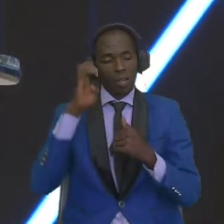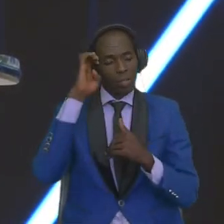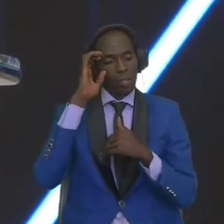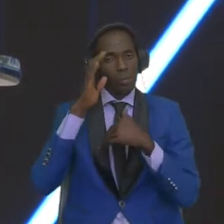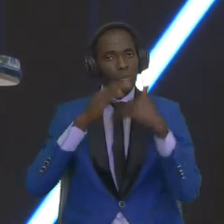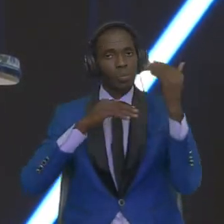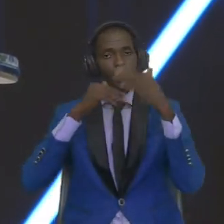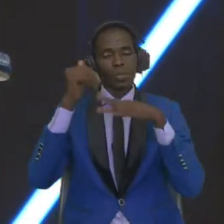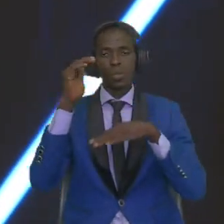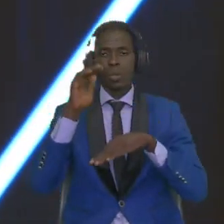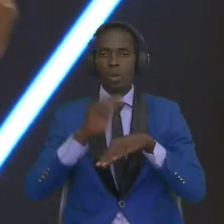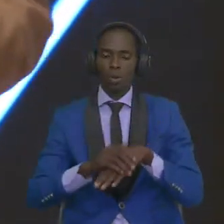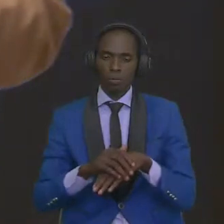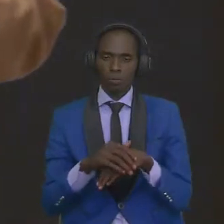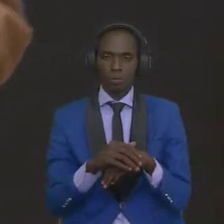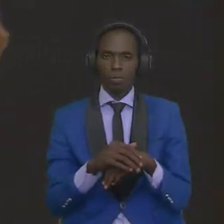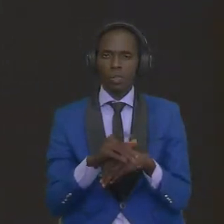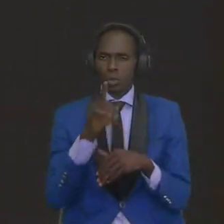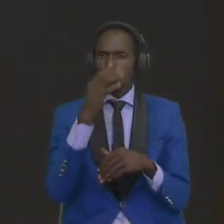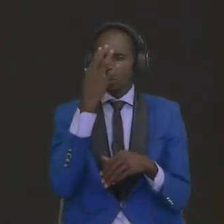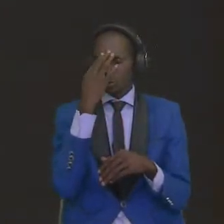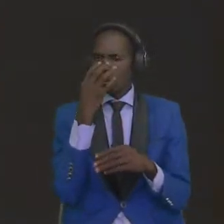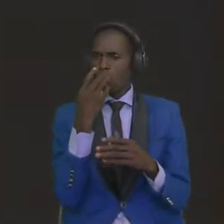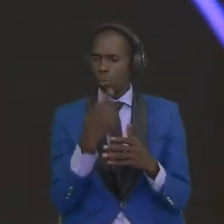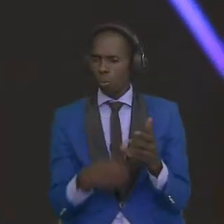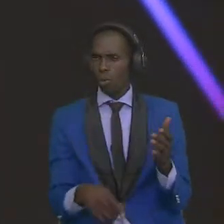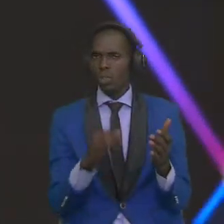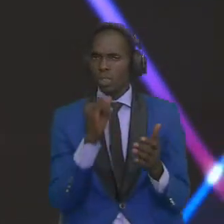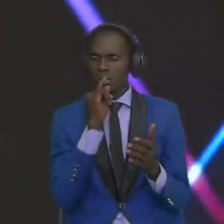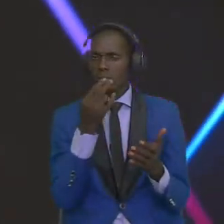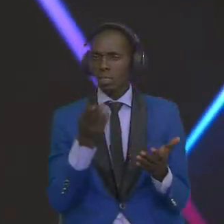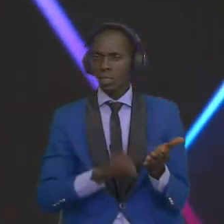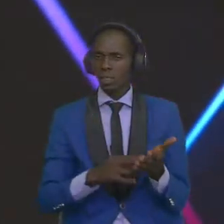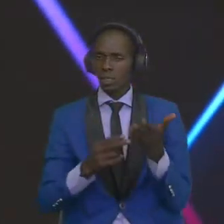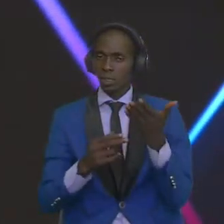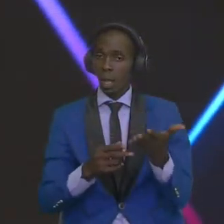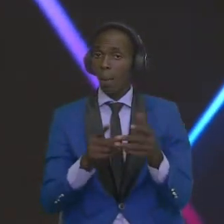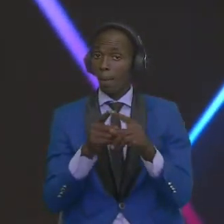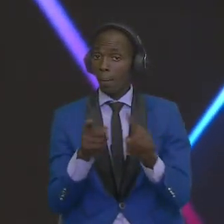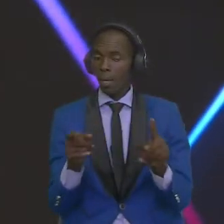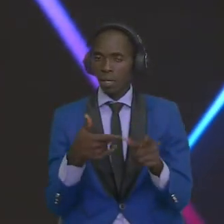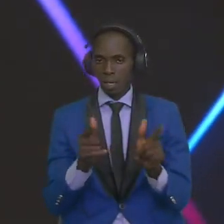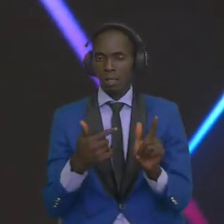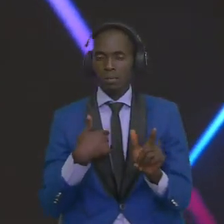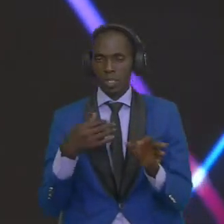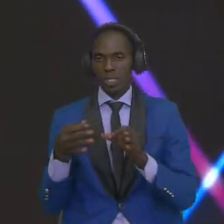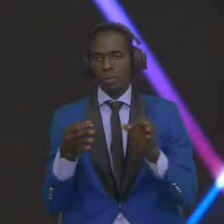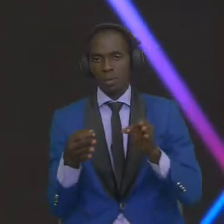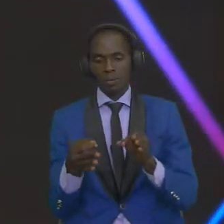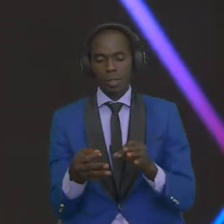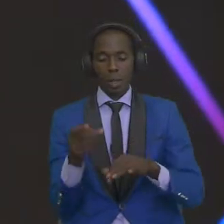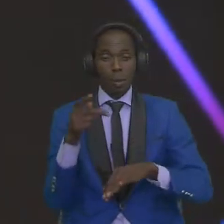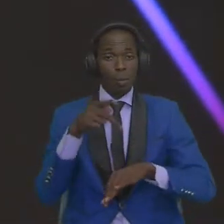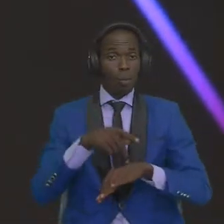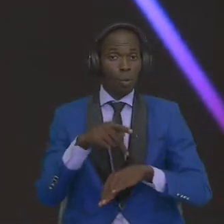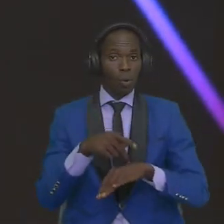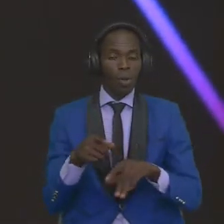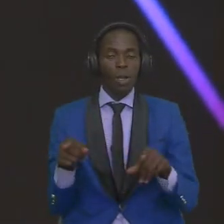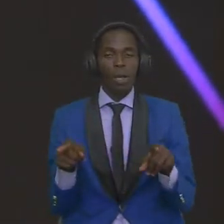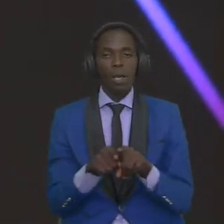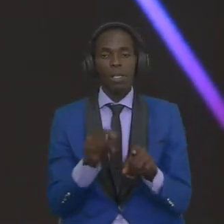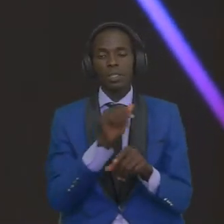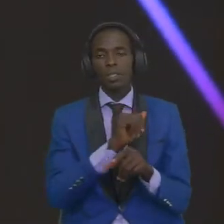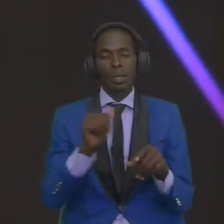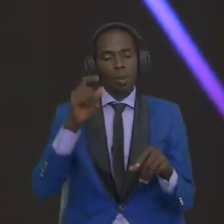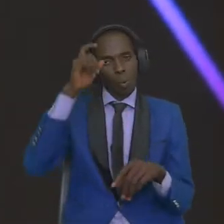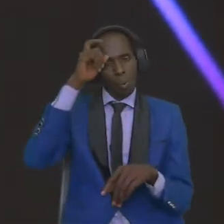thereupon. Many of us know that verse, but I need to tell you this. Paul the apostle, as a wise master